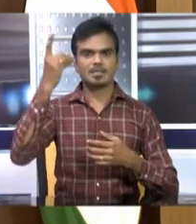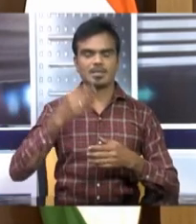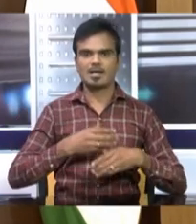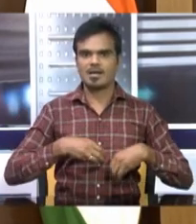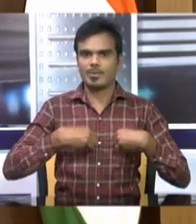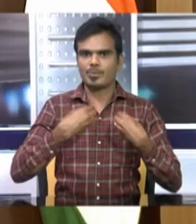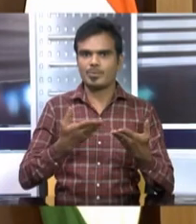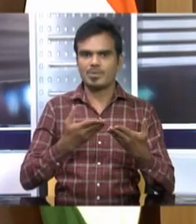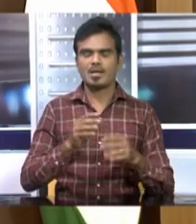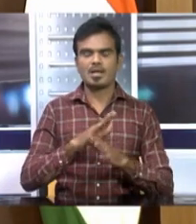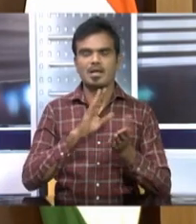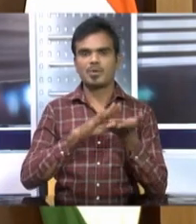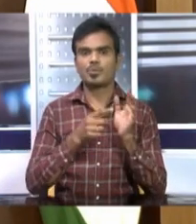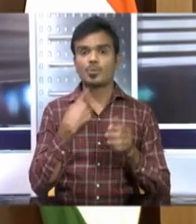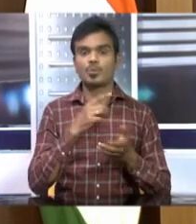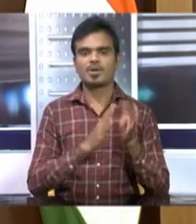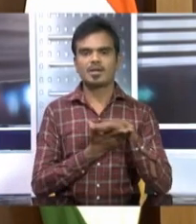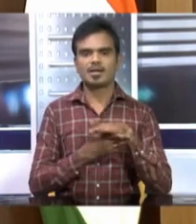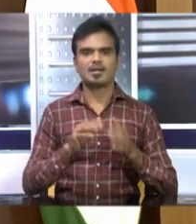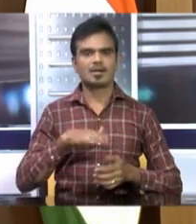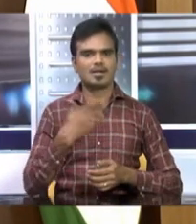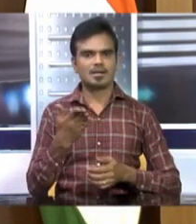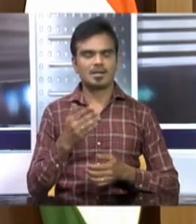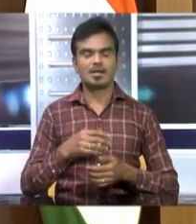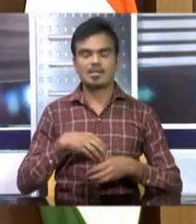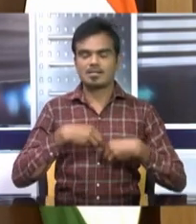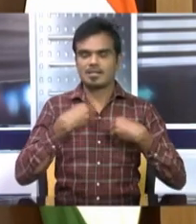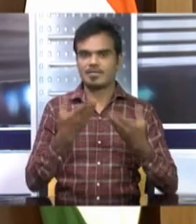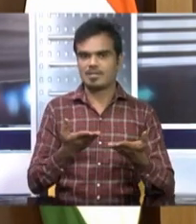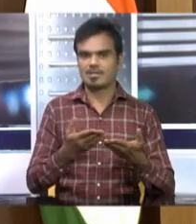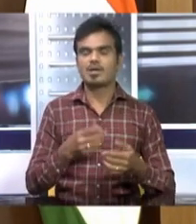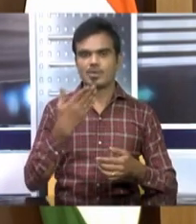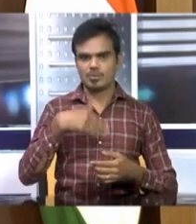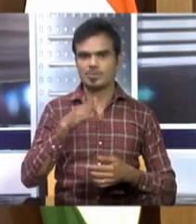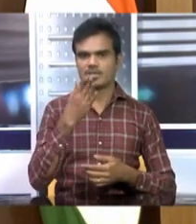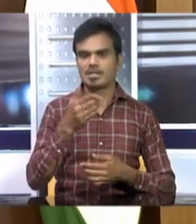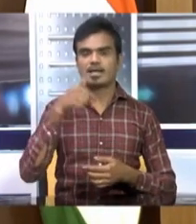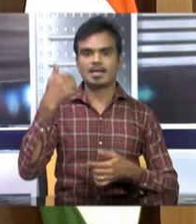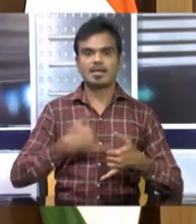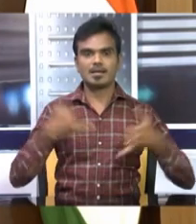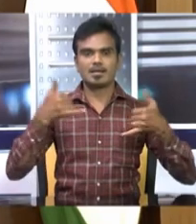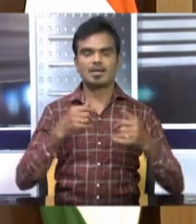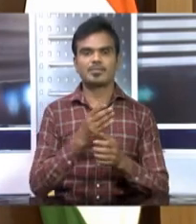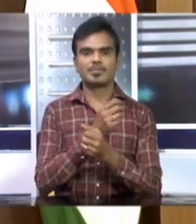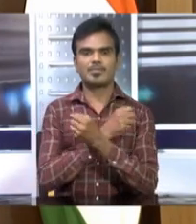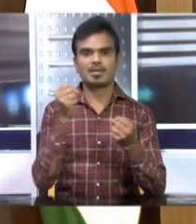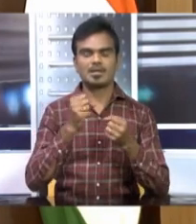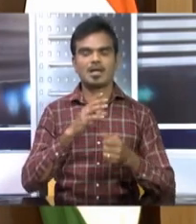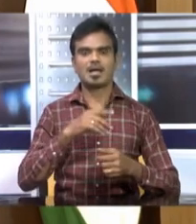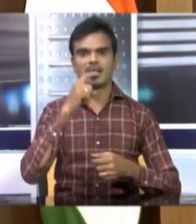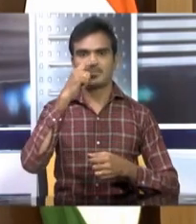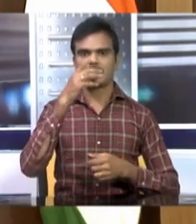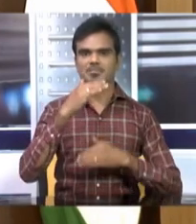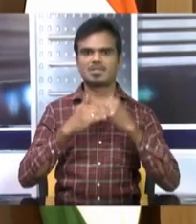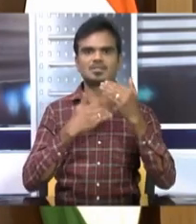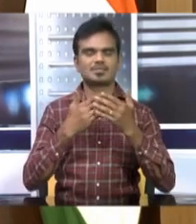aspirations of all those who died and suffered for it so that India could be independent and prosperous.